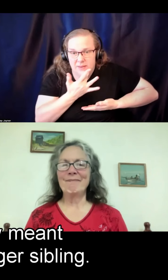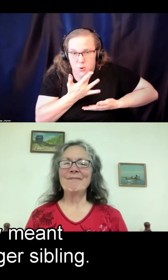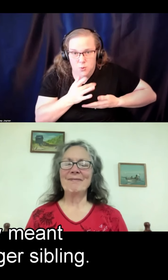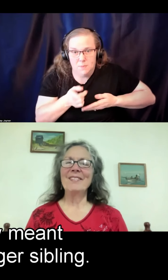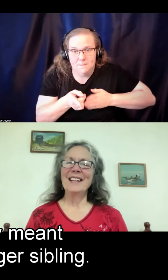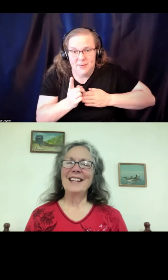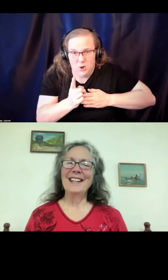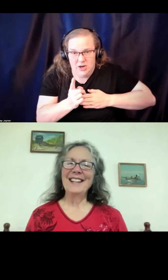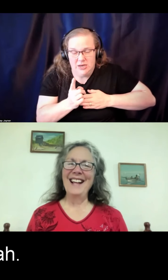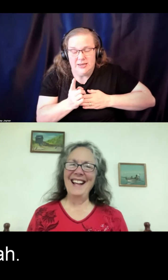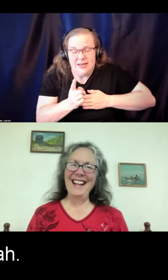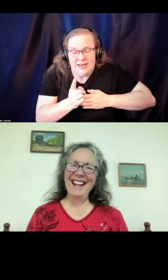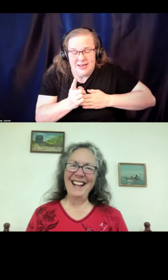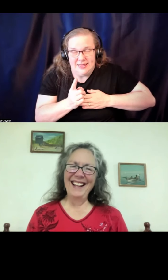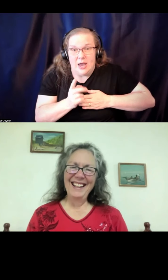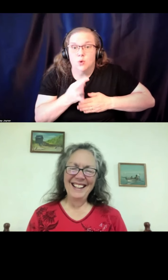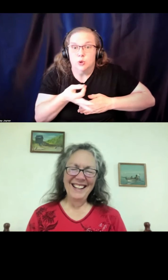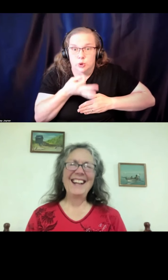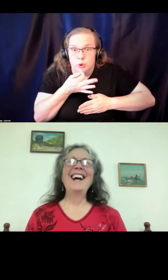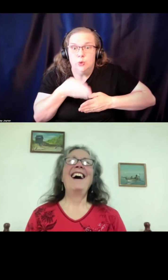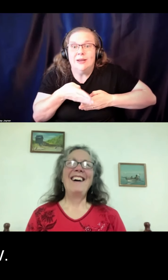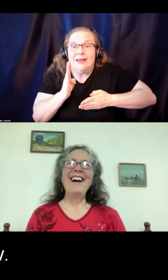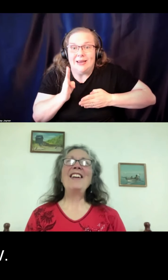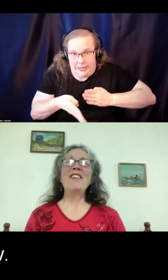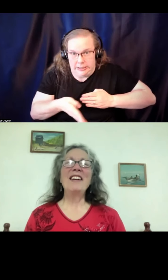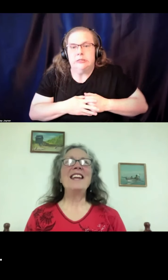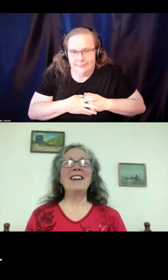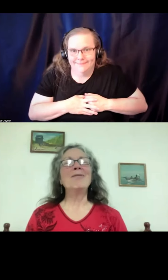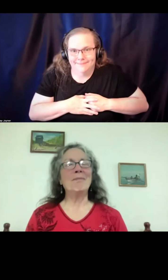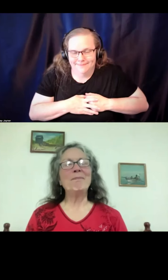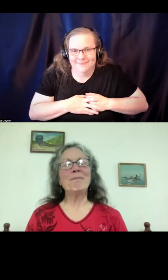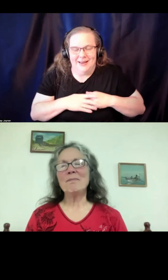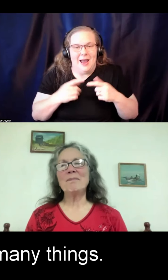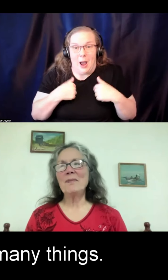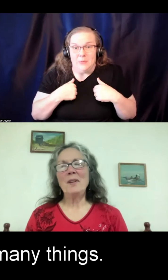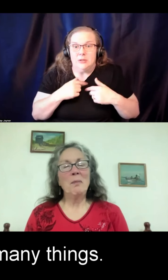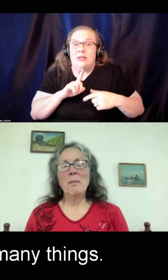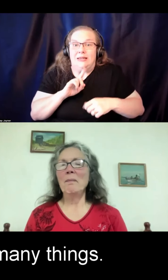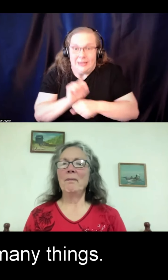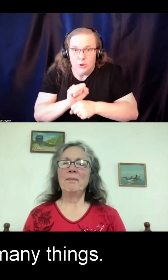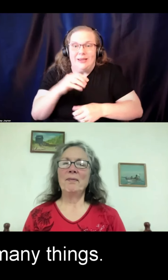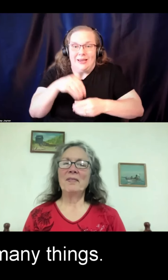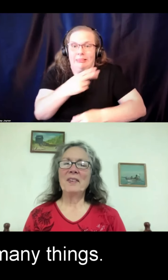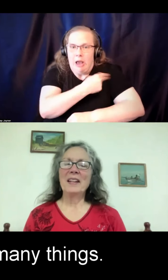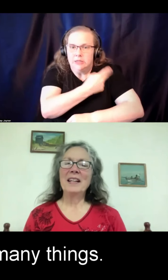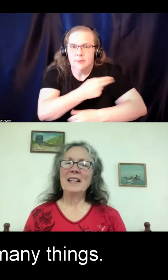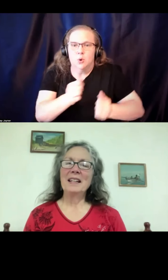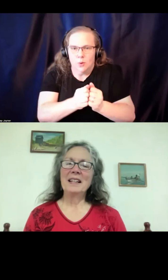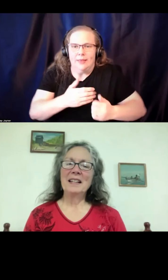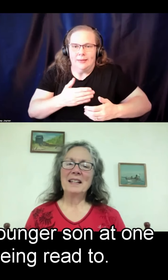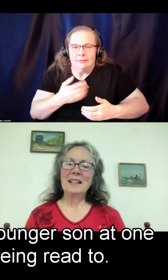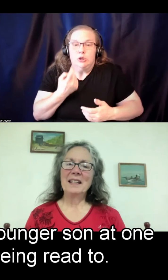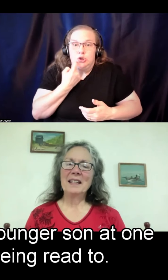really meant to have a younger sibling. Oh yeah. Mm. I know it, yeah. But yeah, we have What so a many. sweet